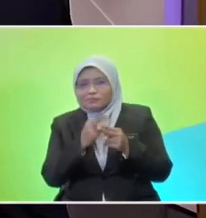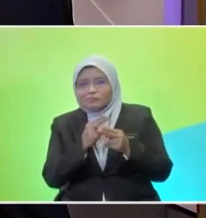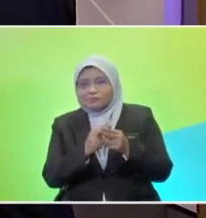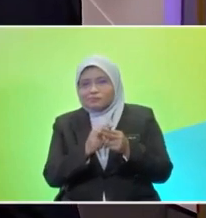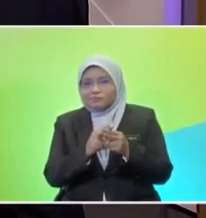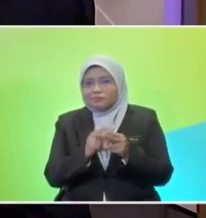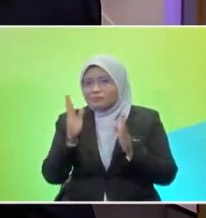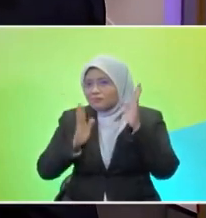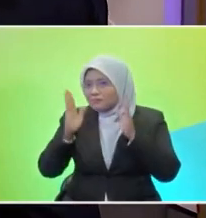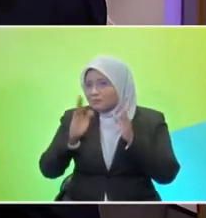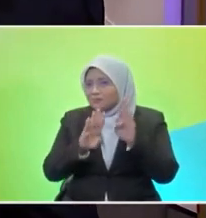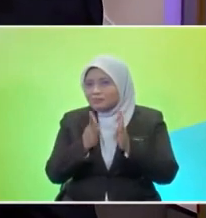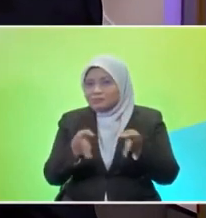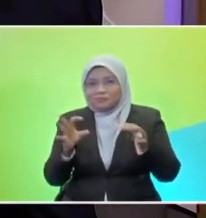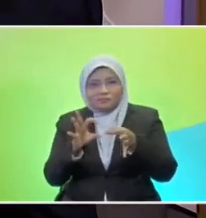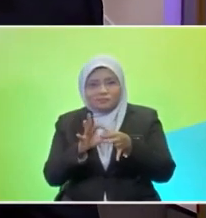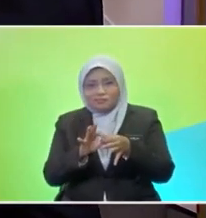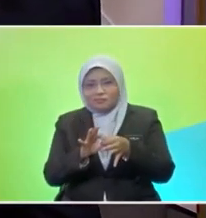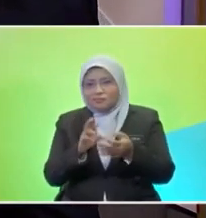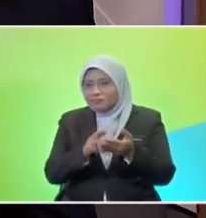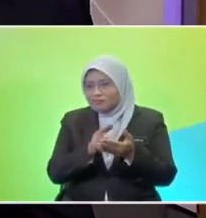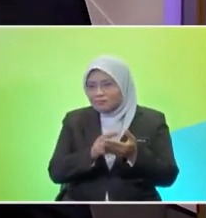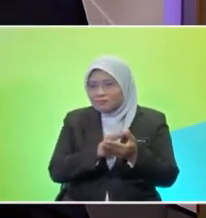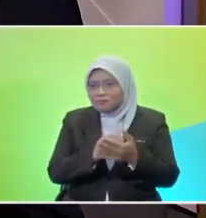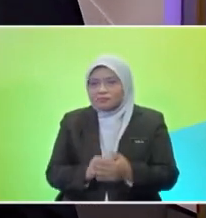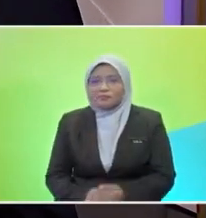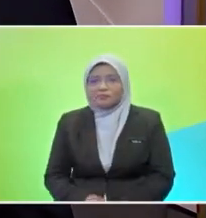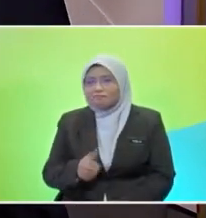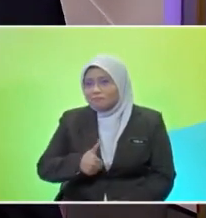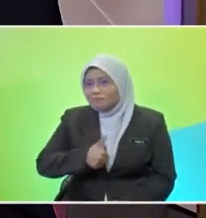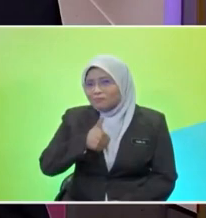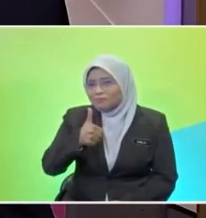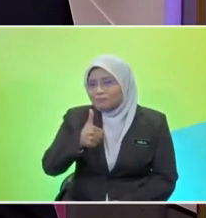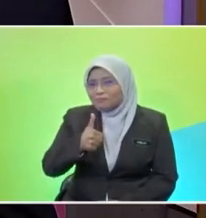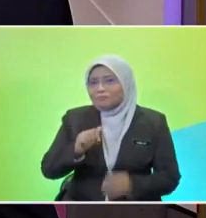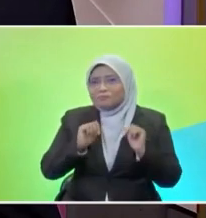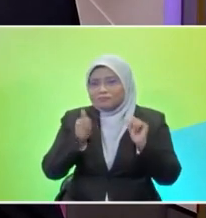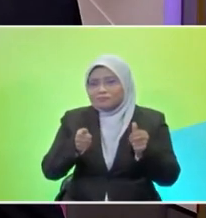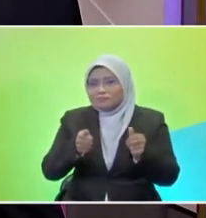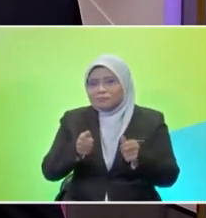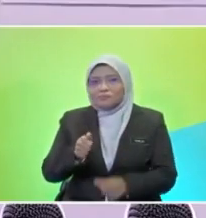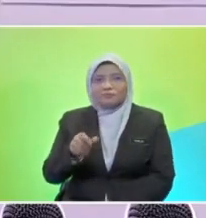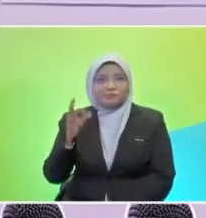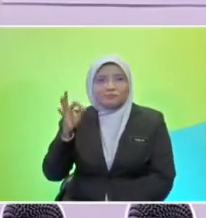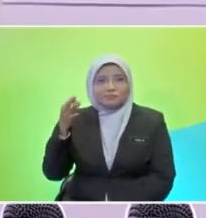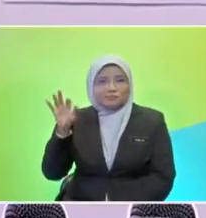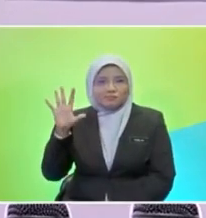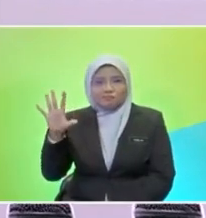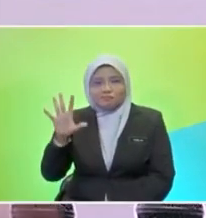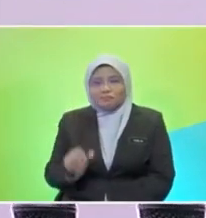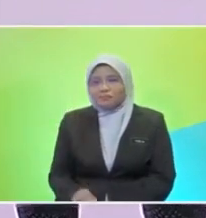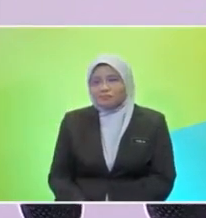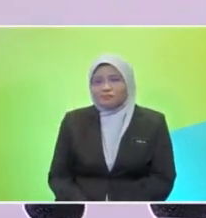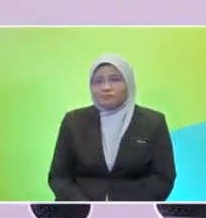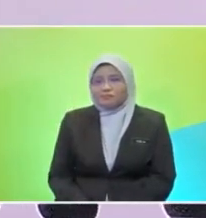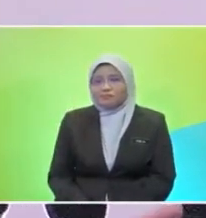female singer that won an international award, Voice of Asia, in Kazakhstan 1995. Wow, Haiqal, I think that's such